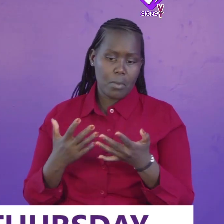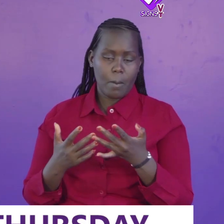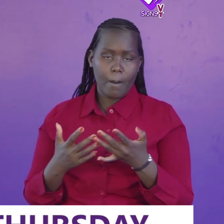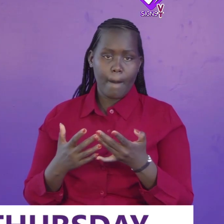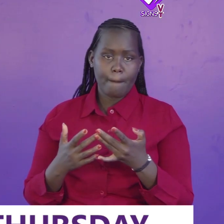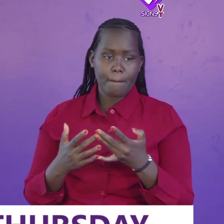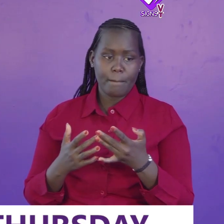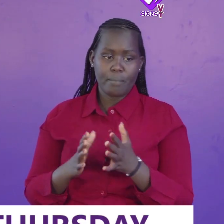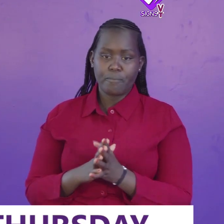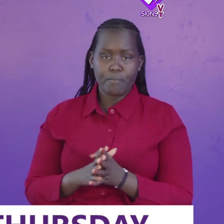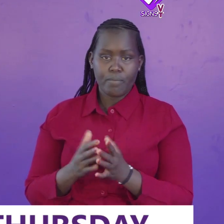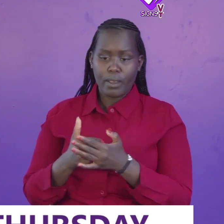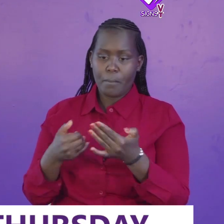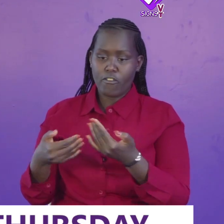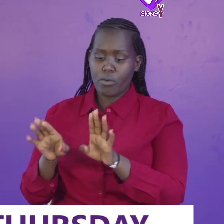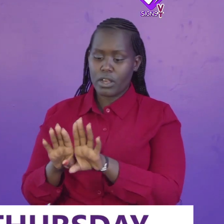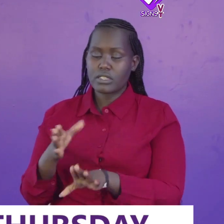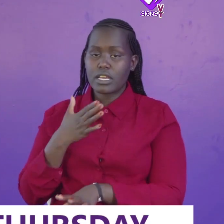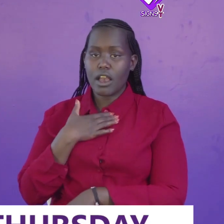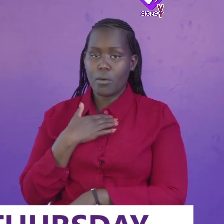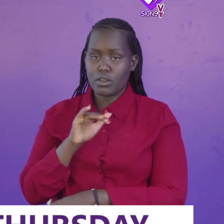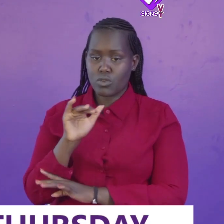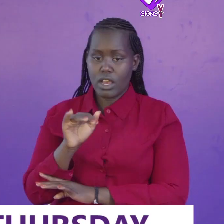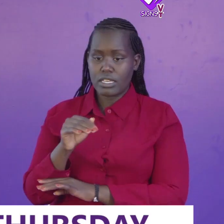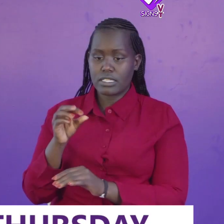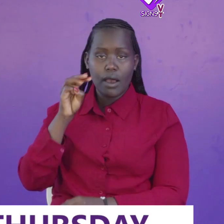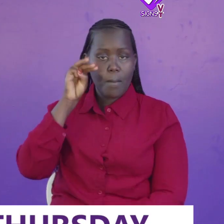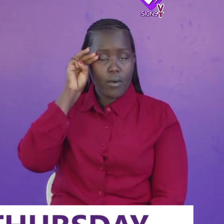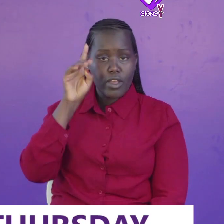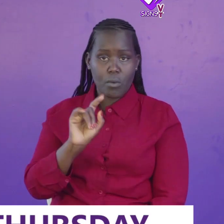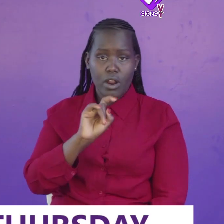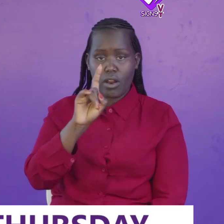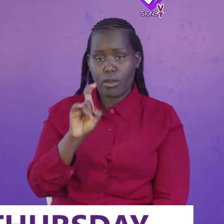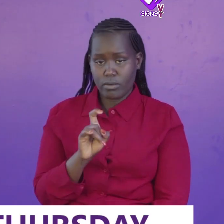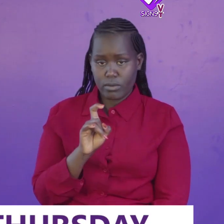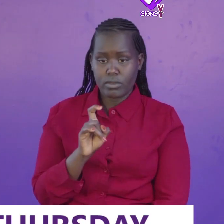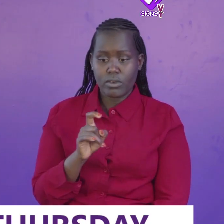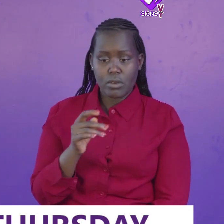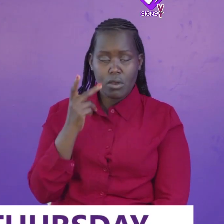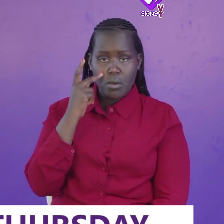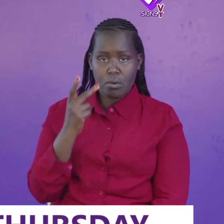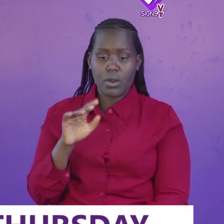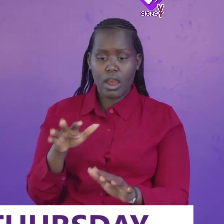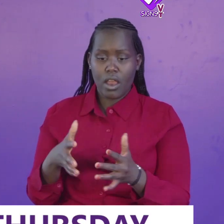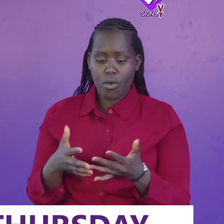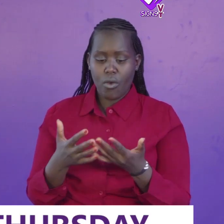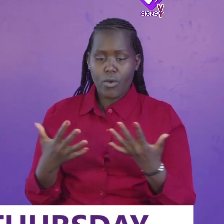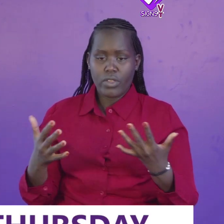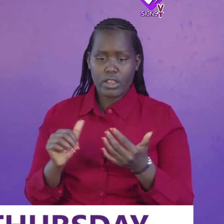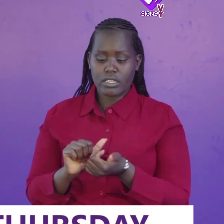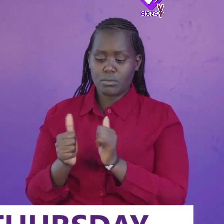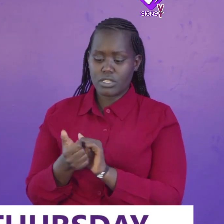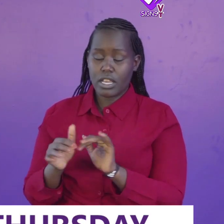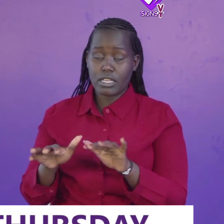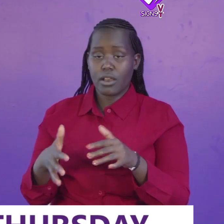kunachomoka kwenye studio. So before tufunge nataka niulize Muthoni swali moja. Unaona vile sasa mambo imebadilika like in